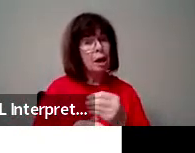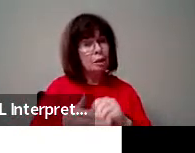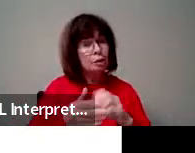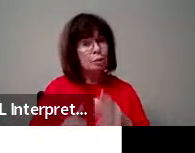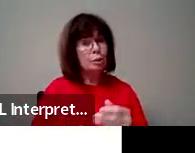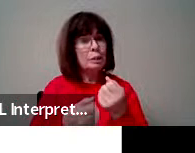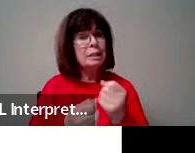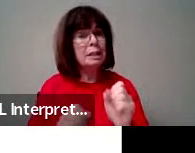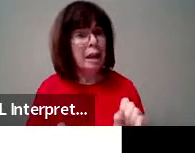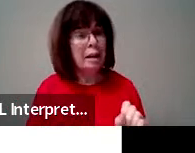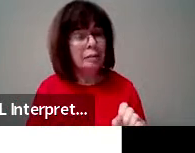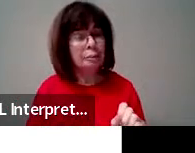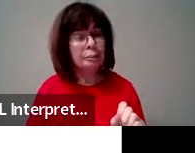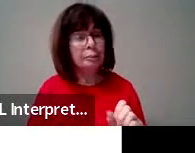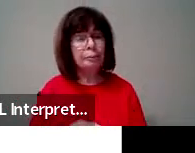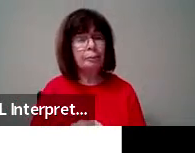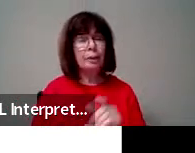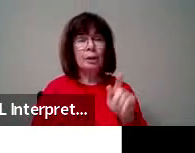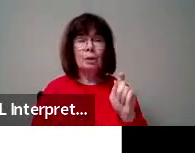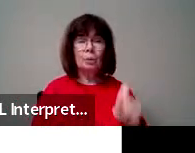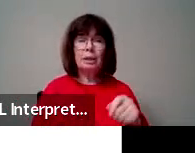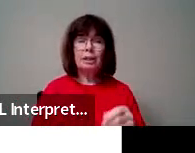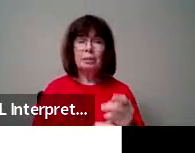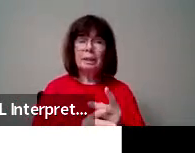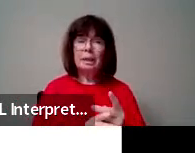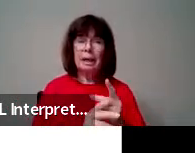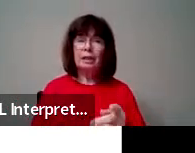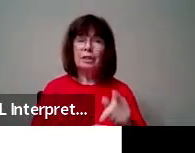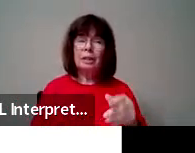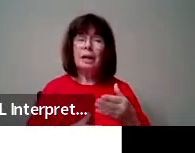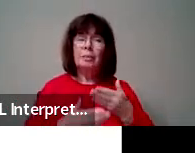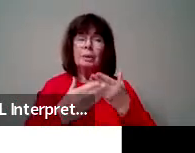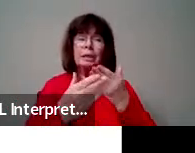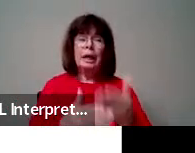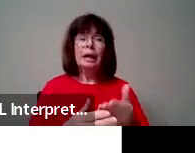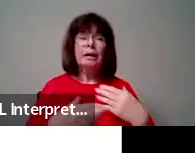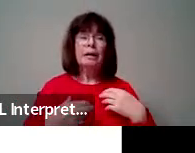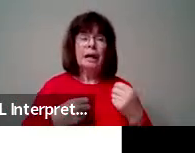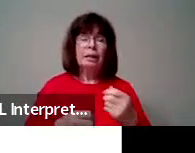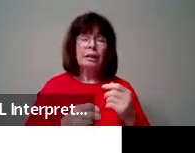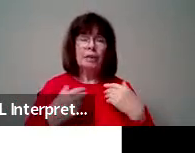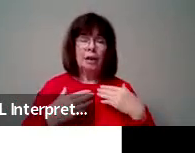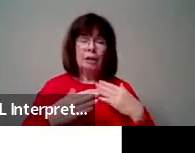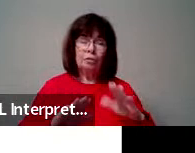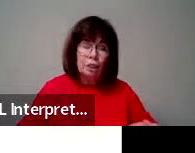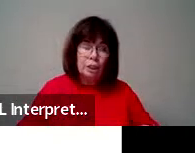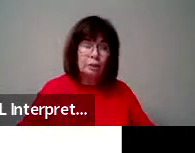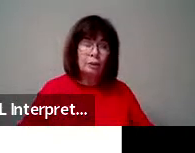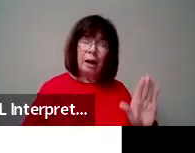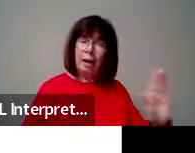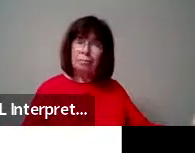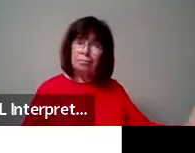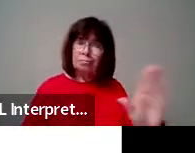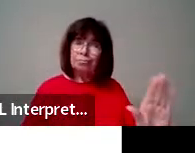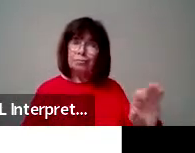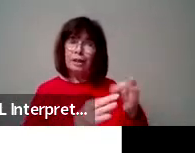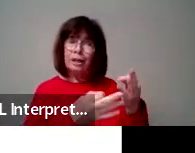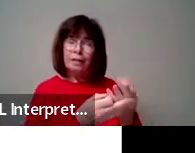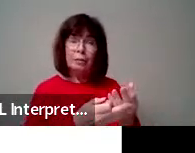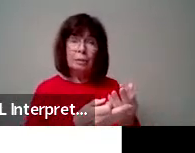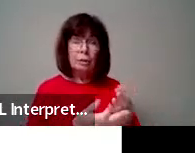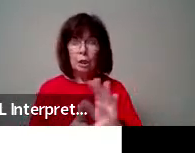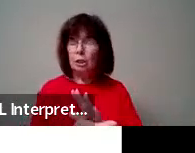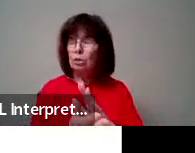and RSV, in addition to COVID, we need to be taking actions that protect the health of our children and the families with whom they live. School nurses have been